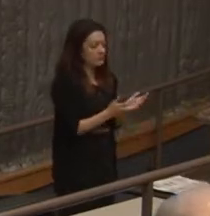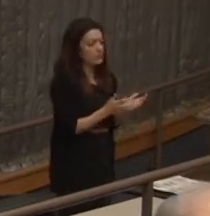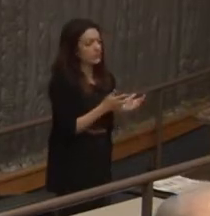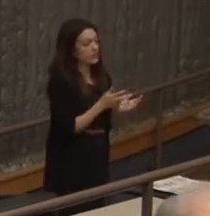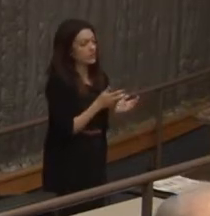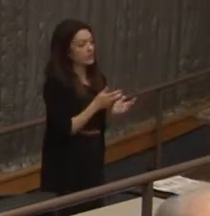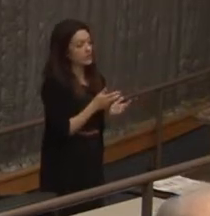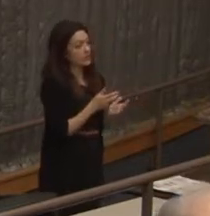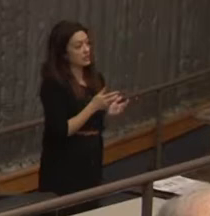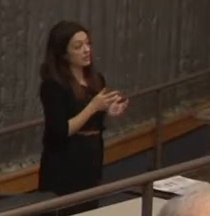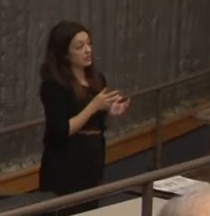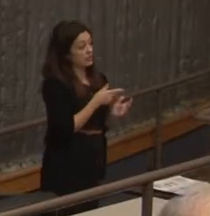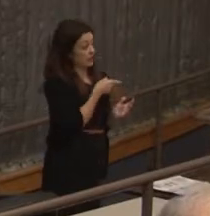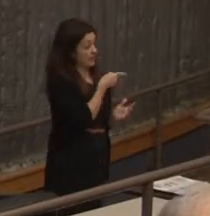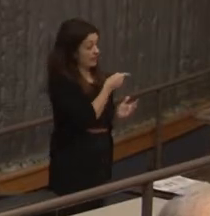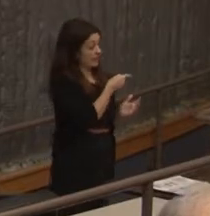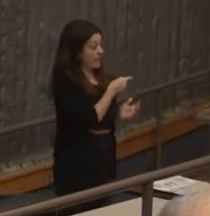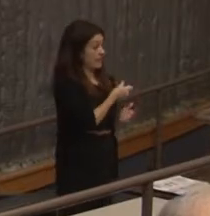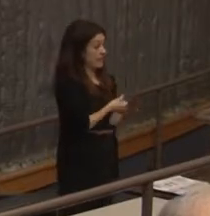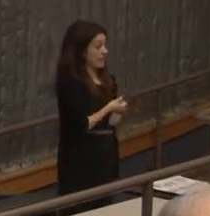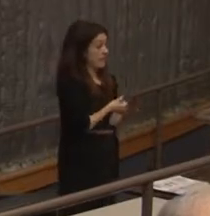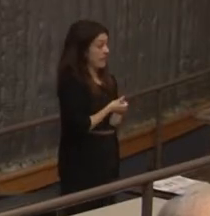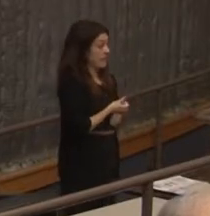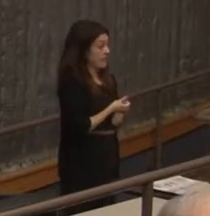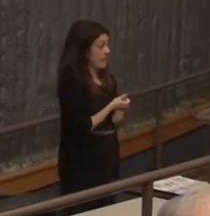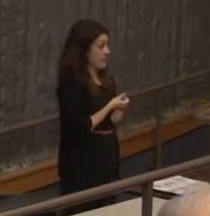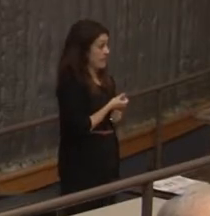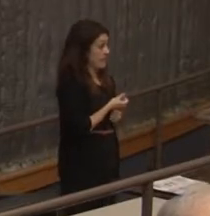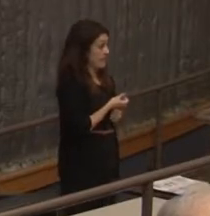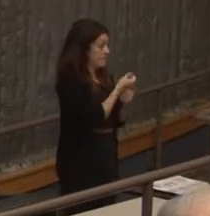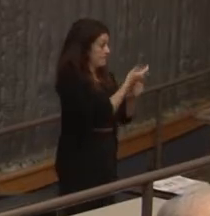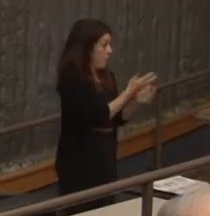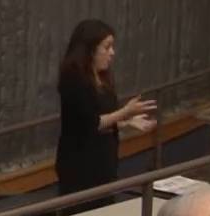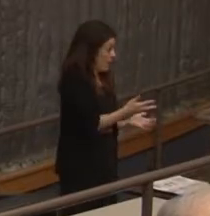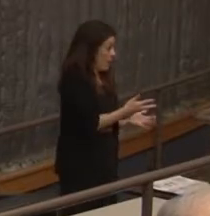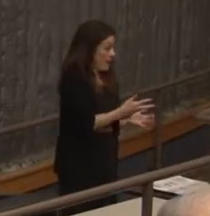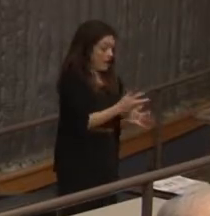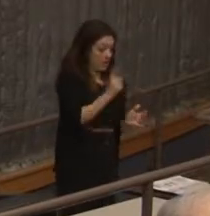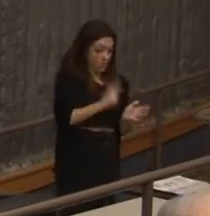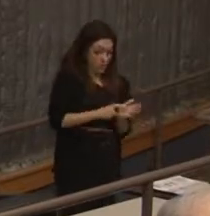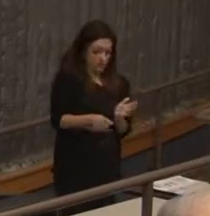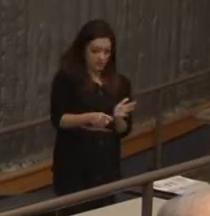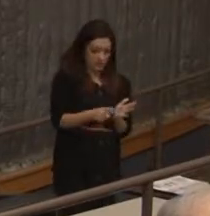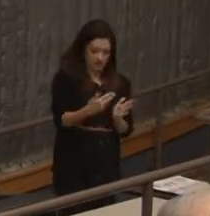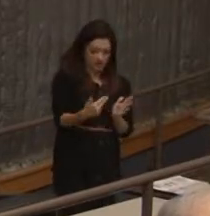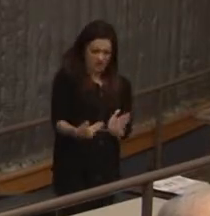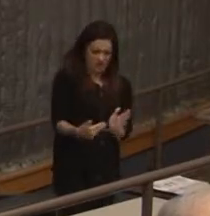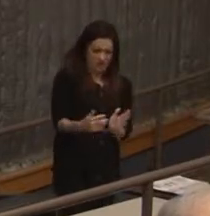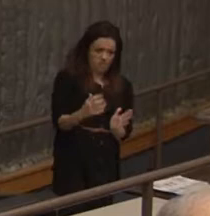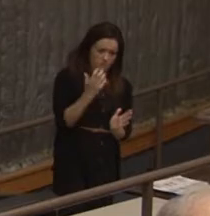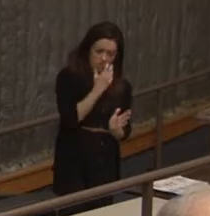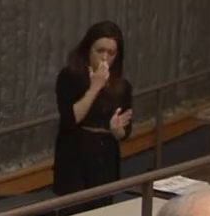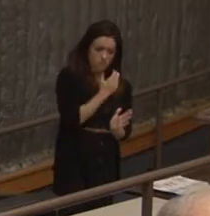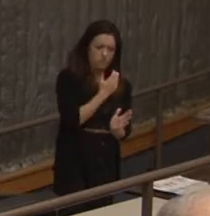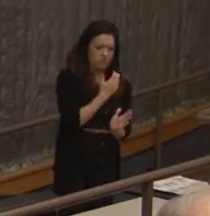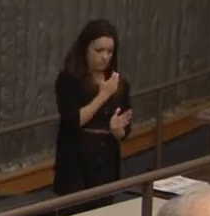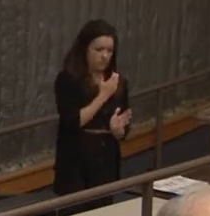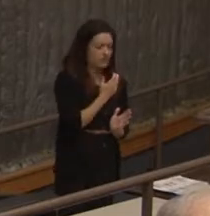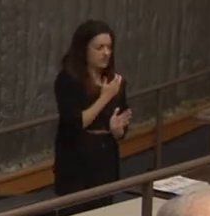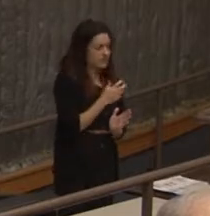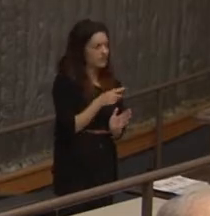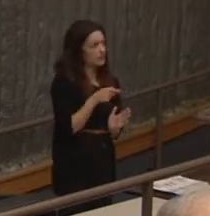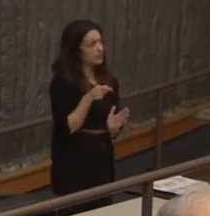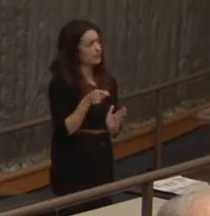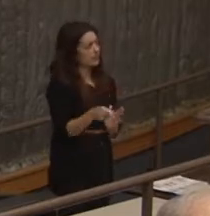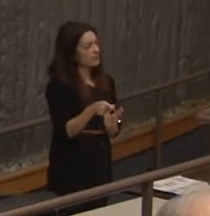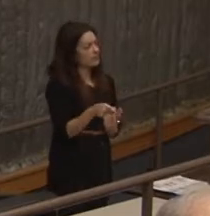Sam and his family were in the Vilna ghetto. His four grandparents were taken, and I'll talk more about